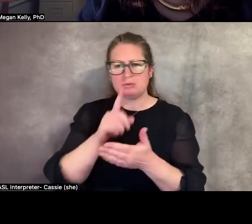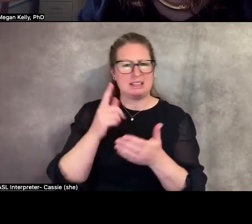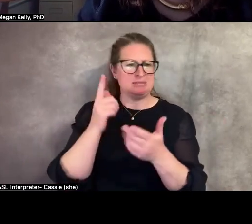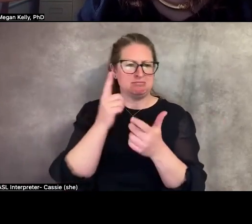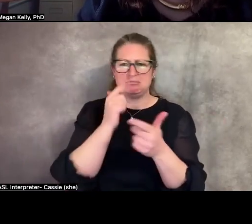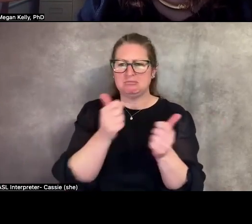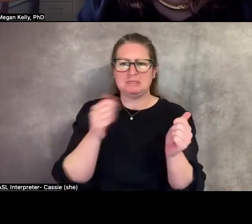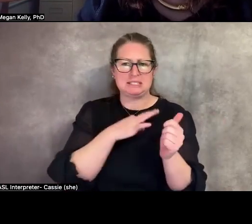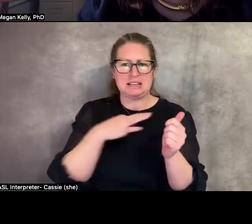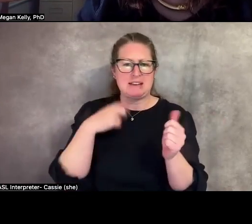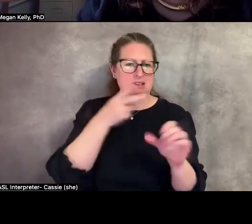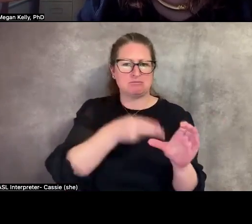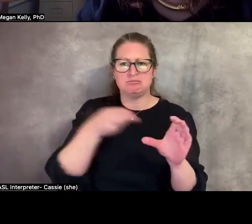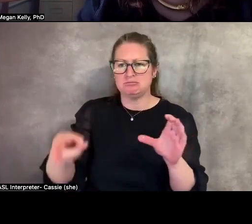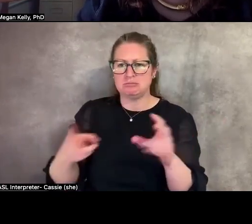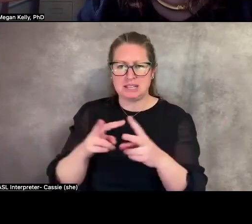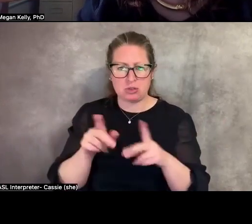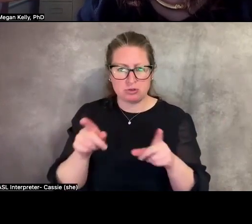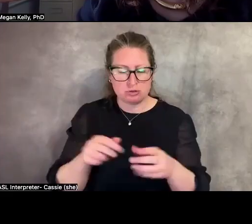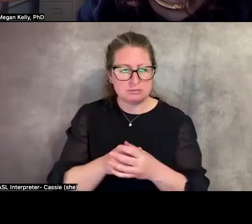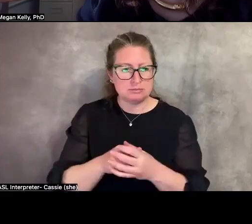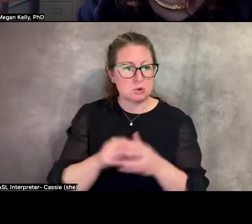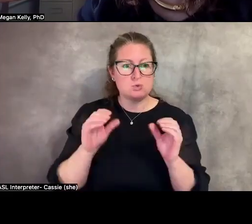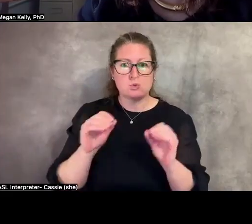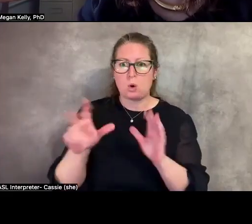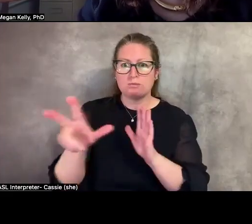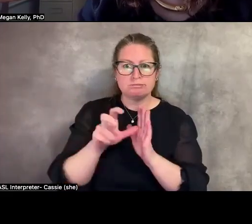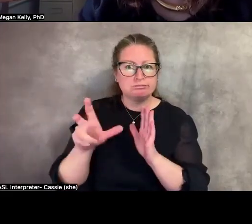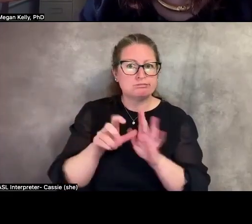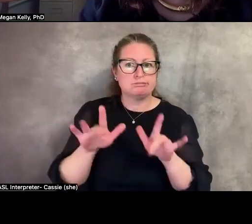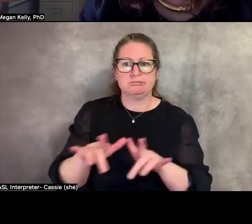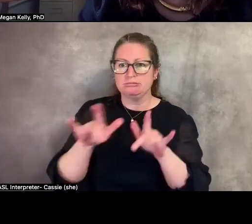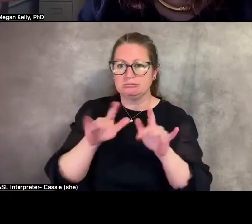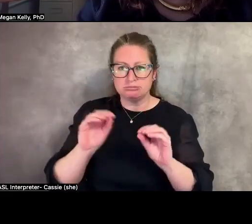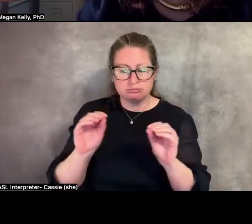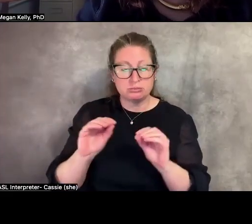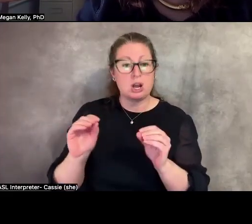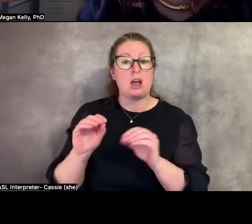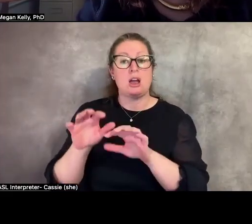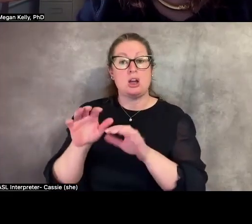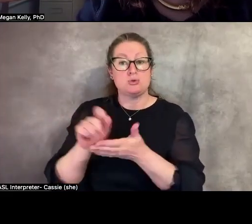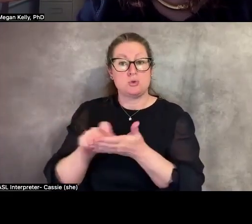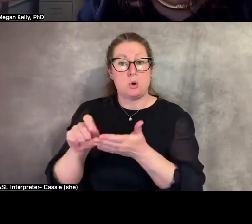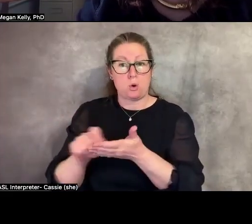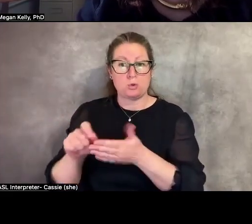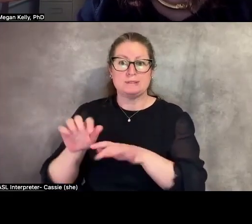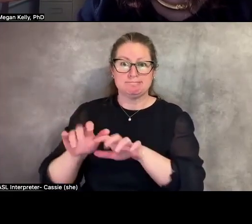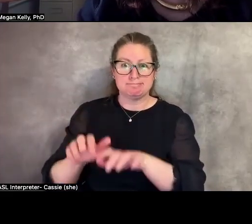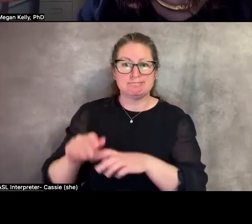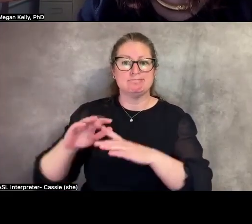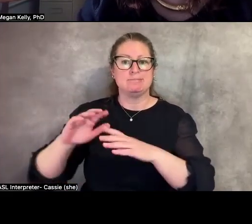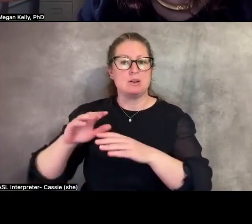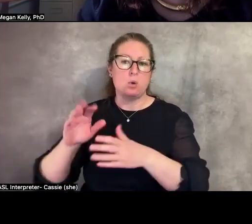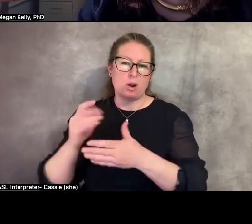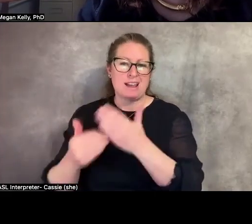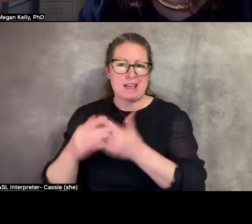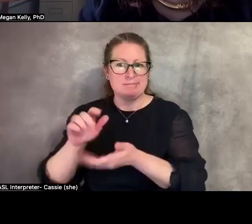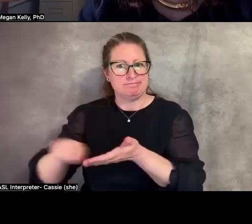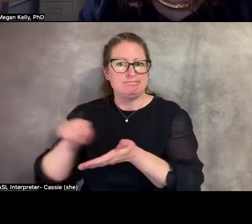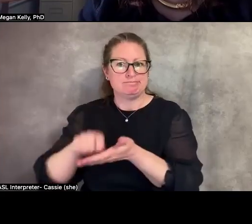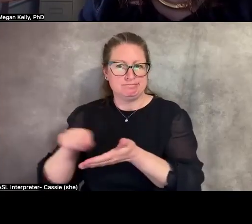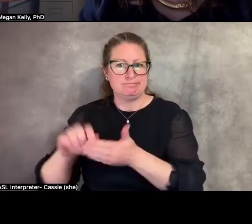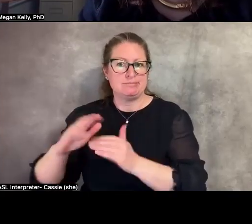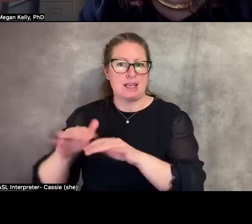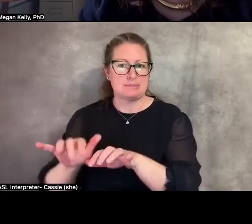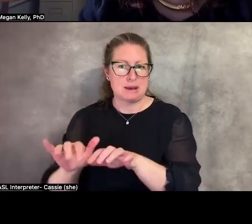staff. No sessions were recorded. Notes were taken by hand or by laptop. And we had a diversity of